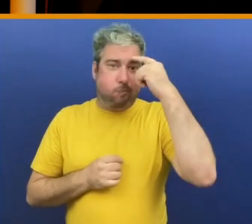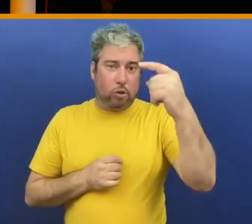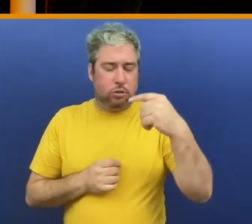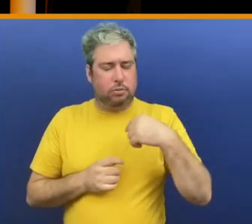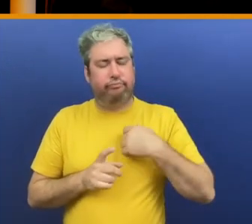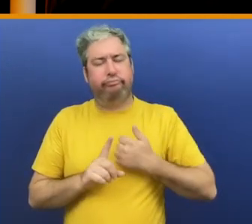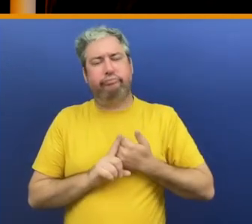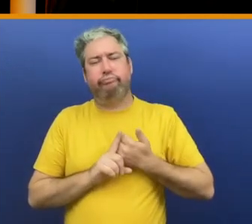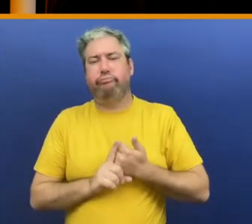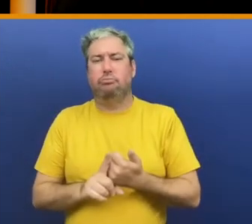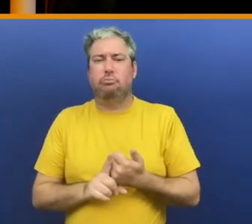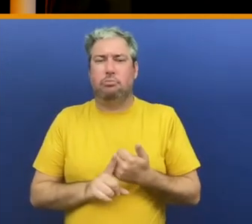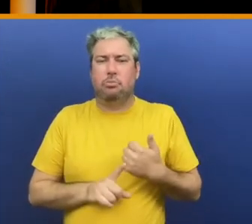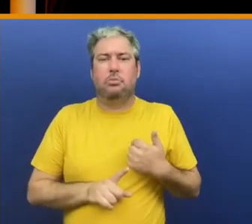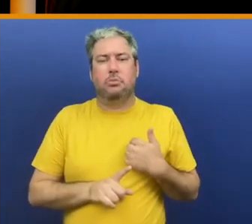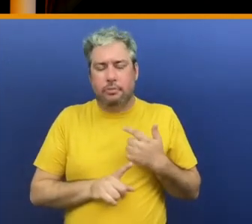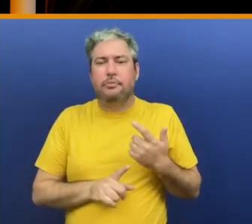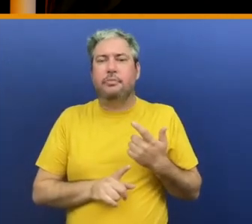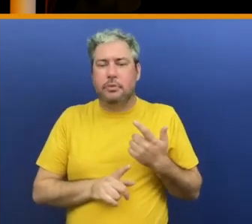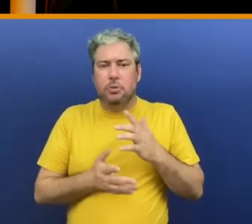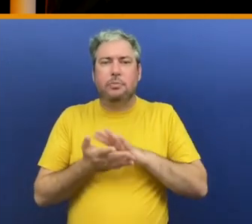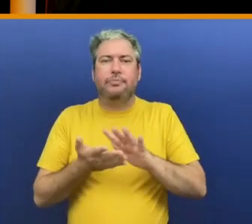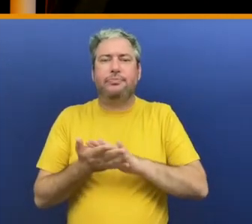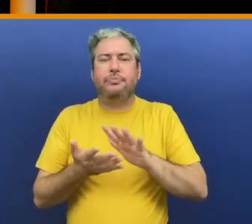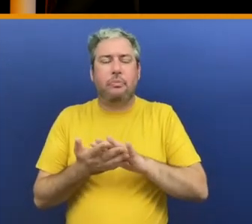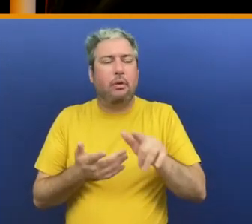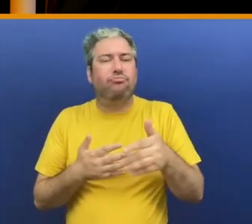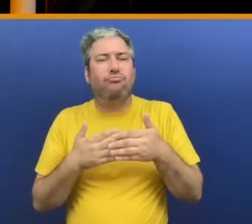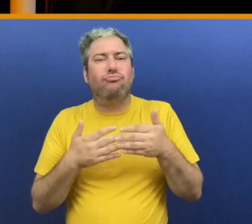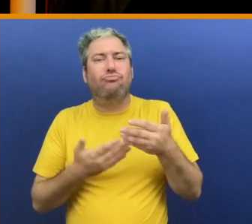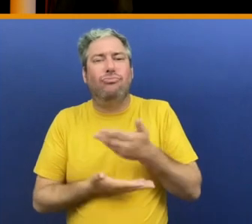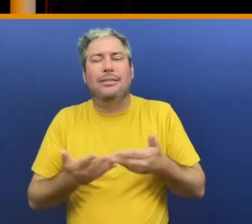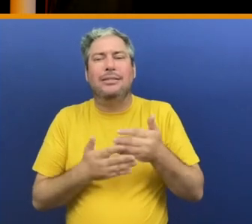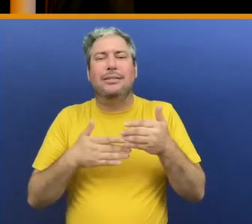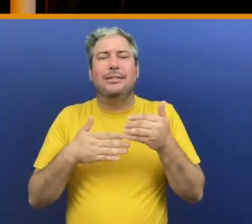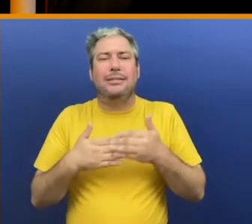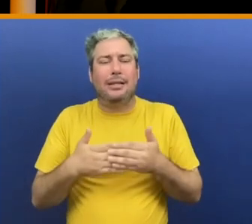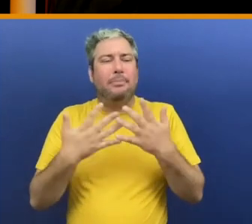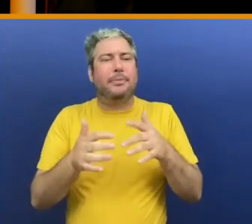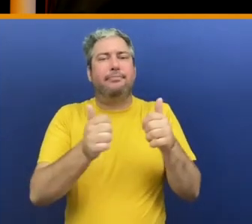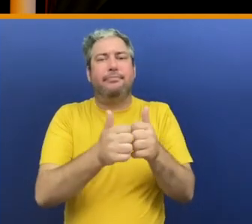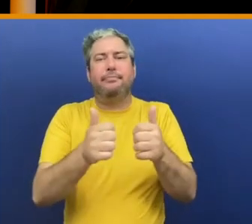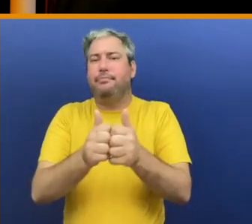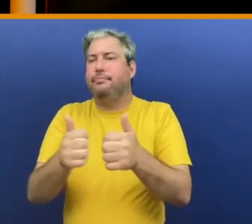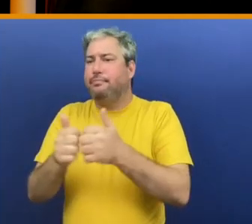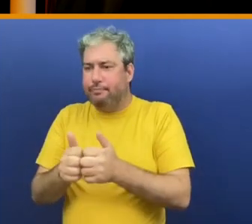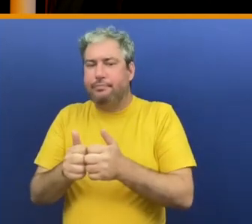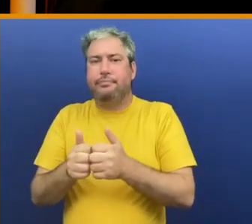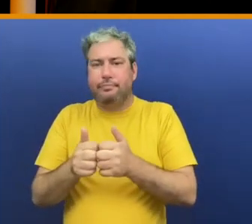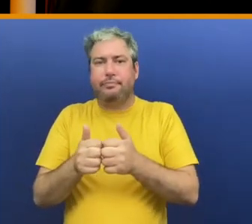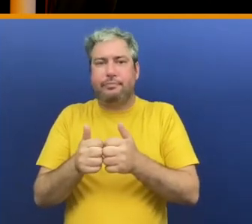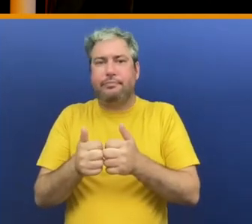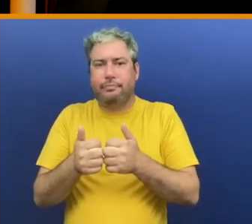been agreed or are under negotiation outside of the European Union. Some of